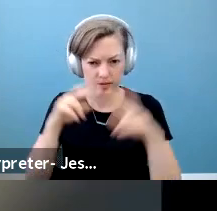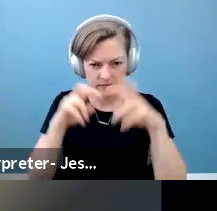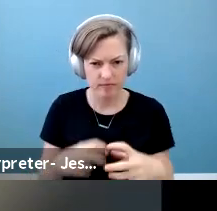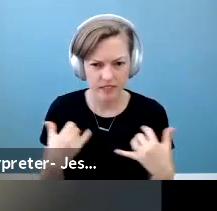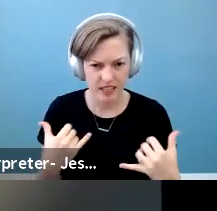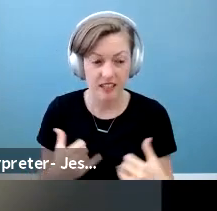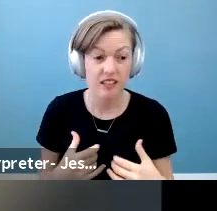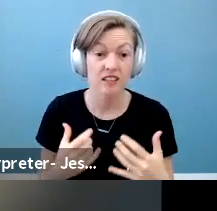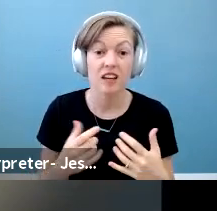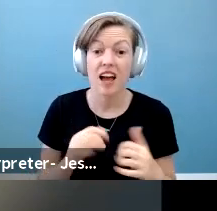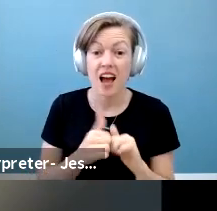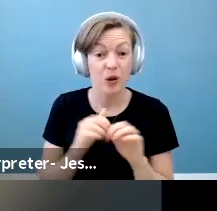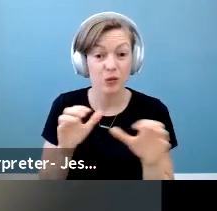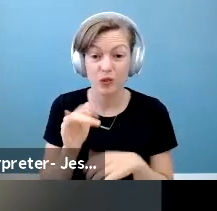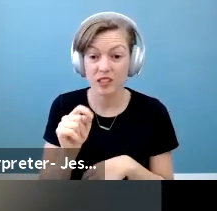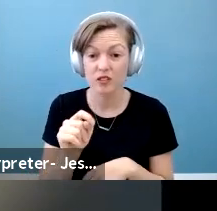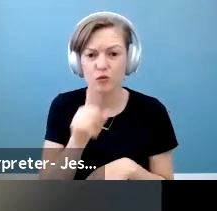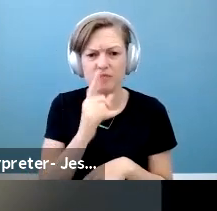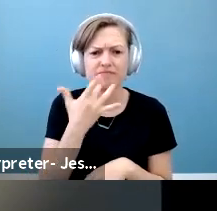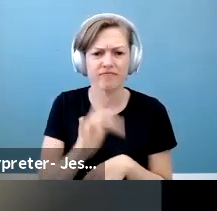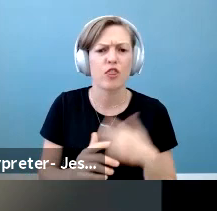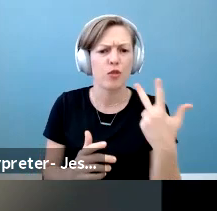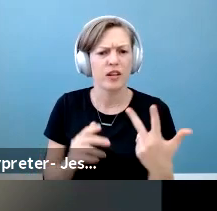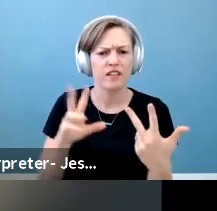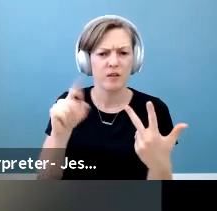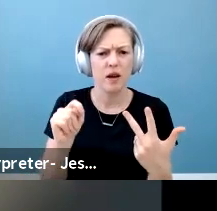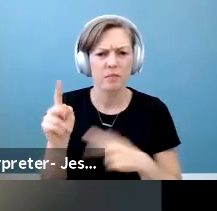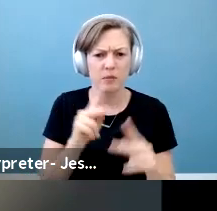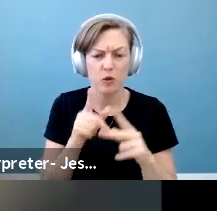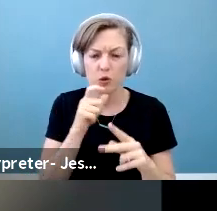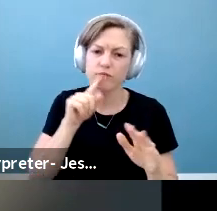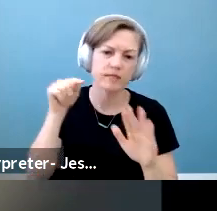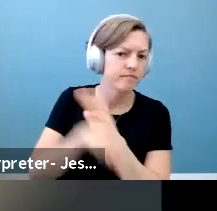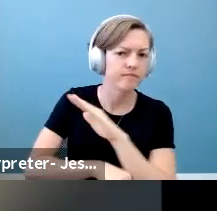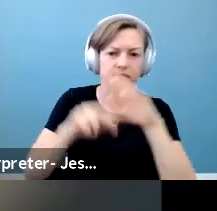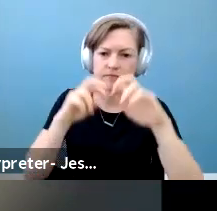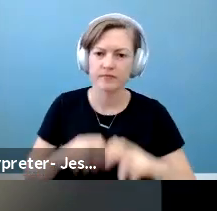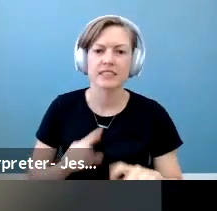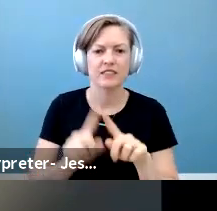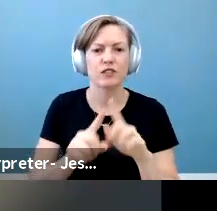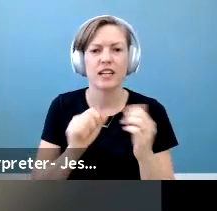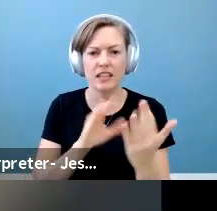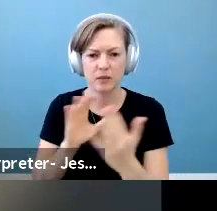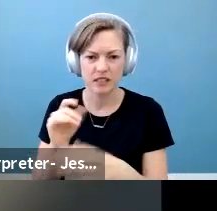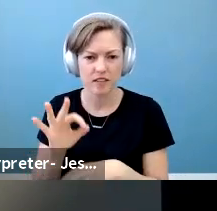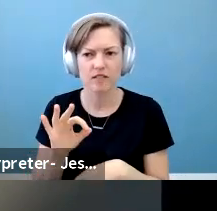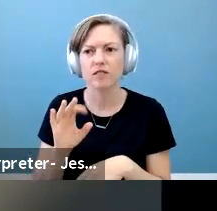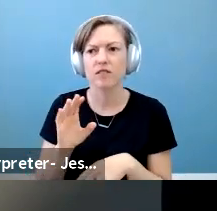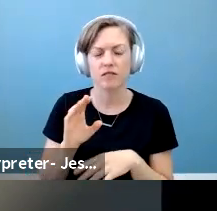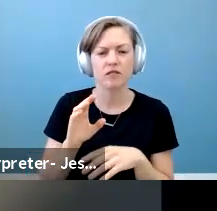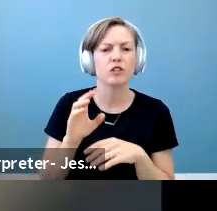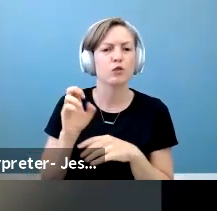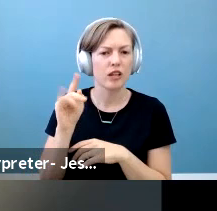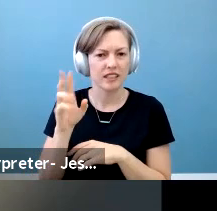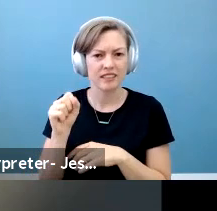incredibly fortunate to have with us three Vermonters who have been deeply engaged in many different aspects around eugenics in the state of